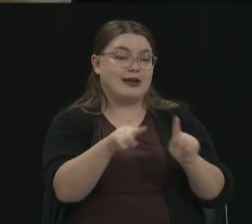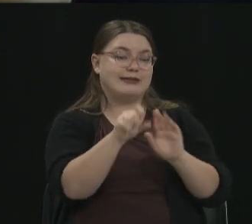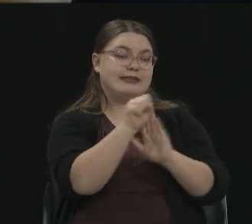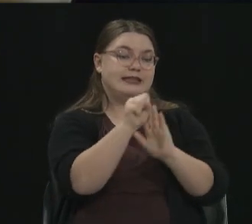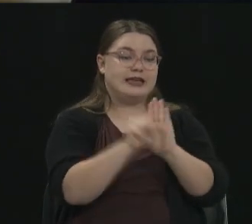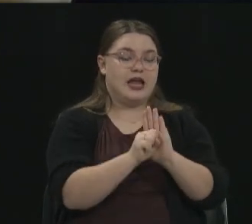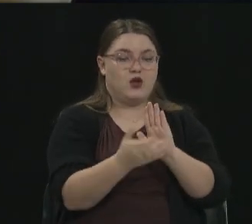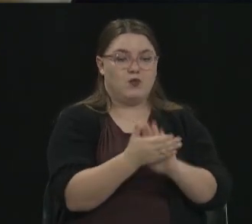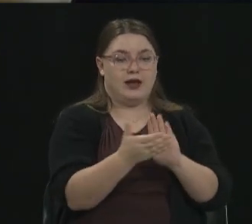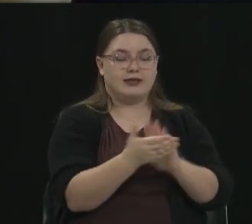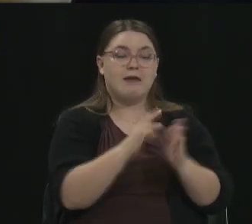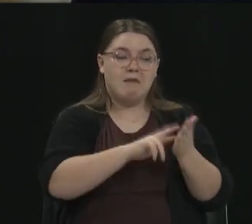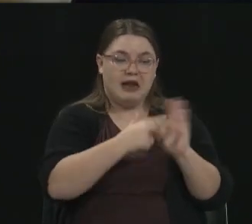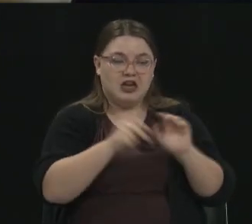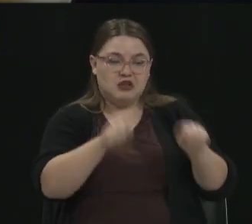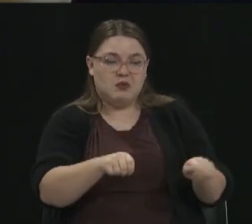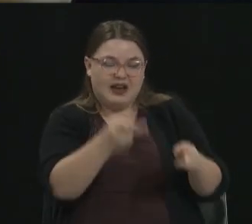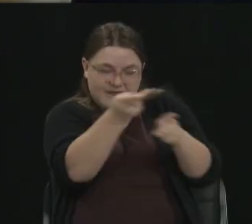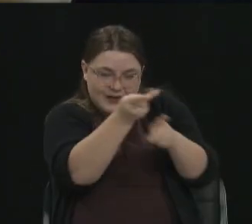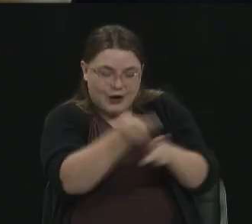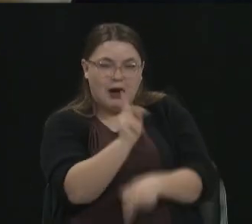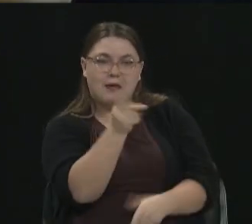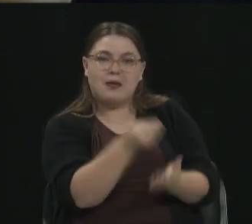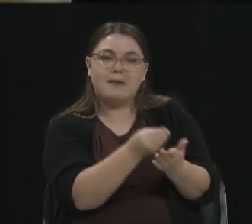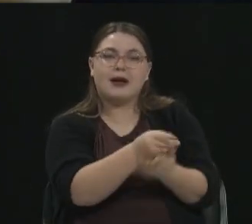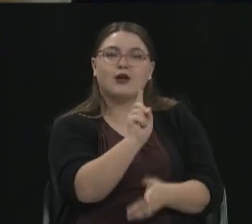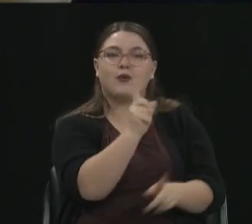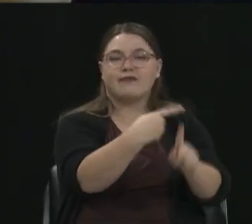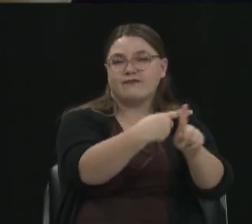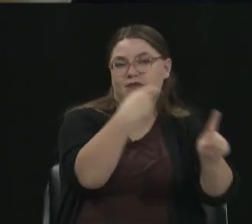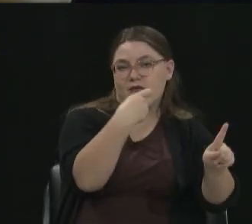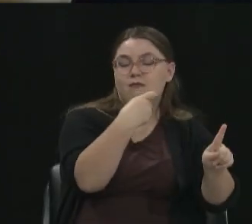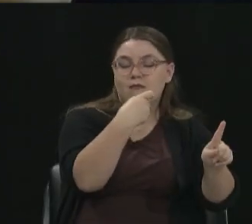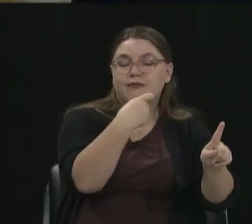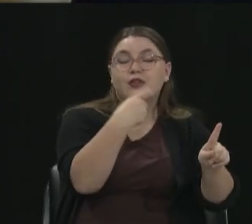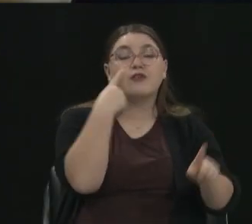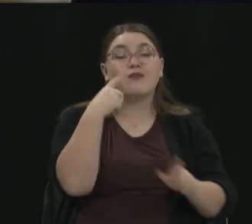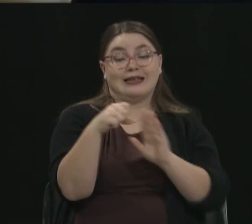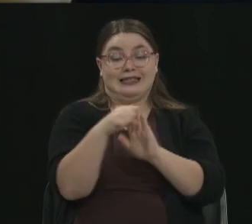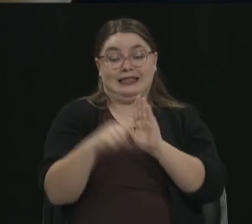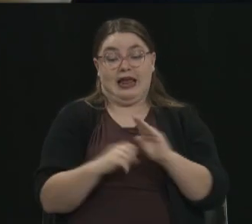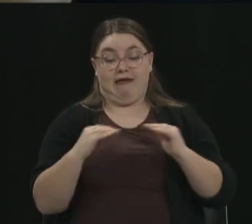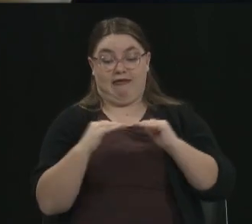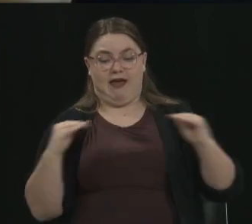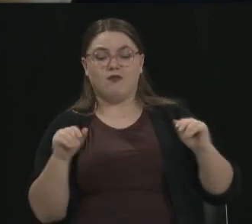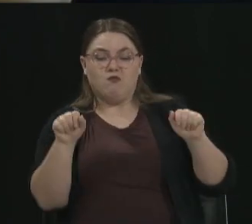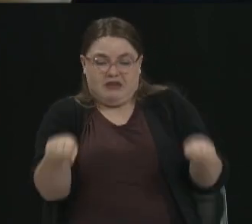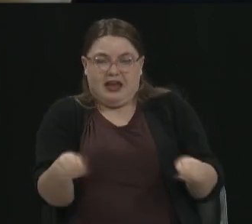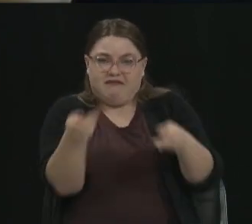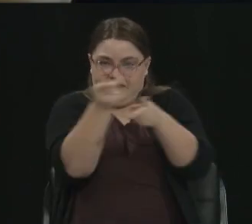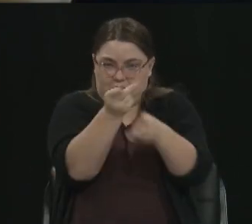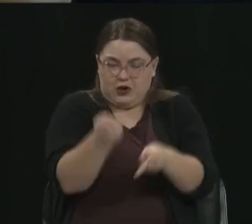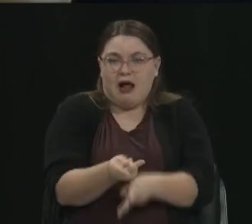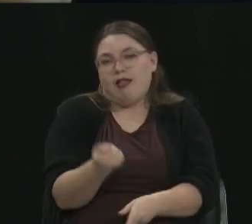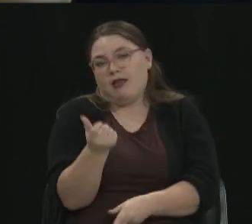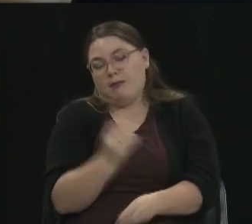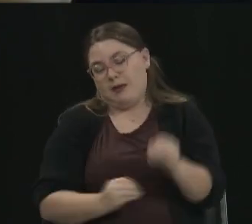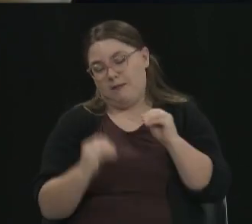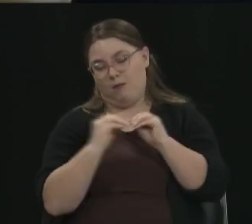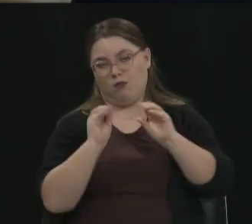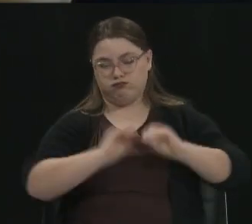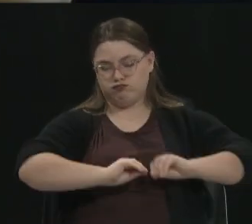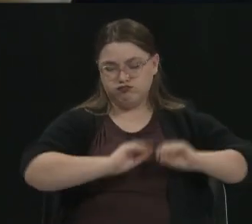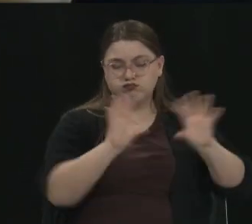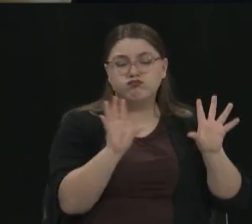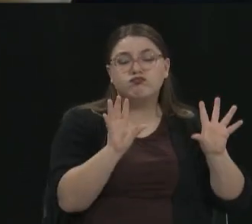at a state level, we could require more transparency from groups. At the federal level,